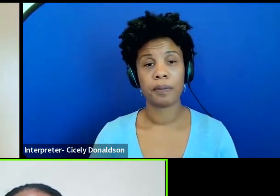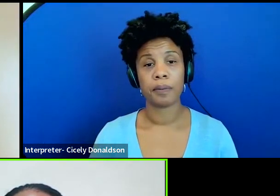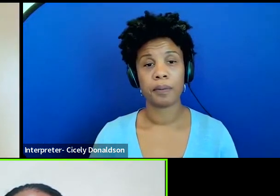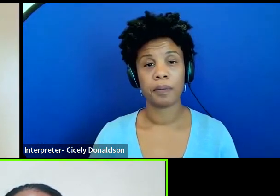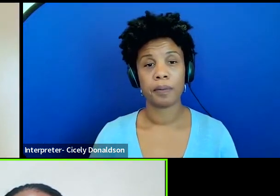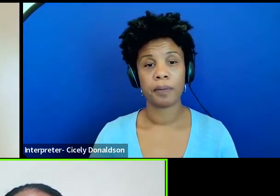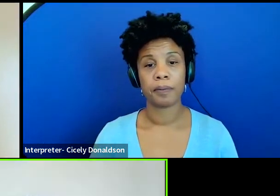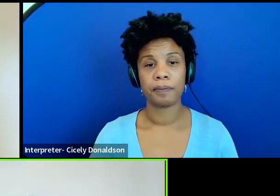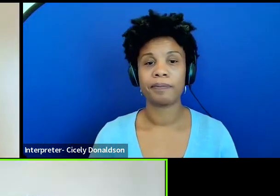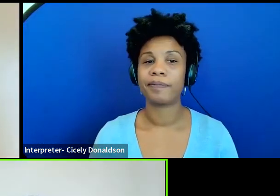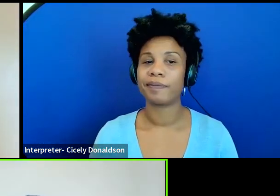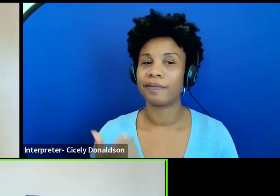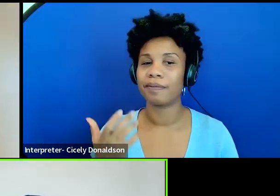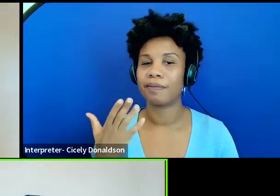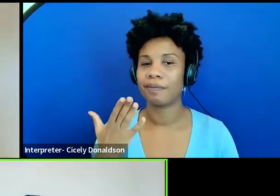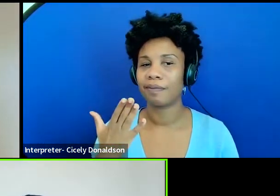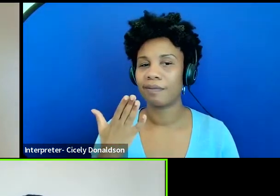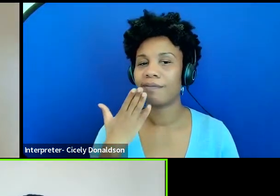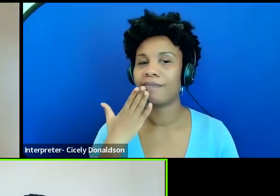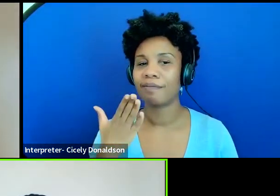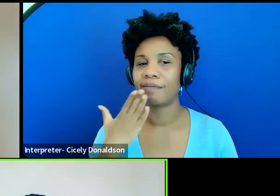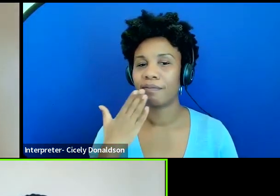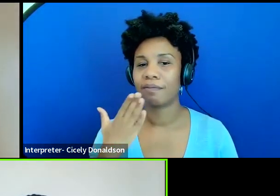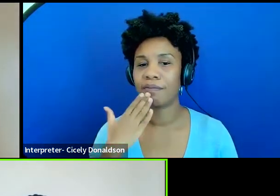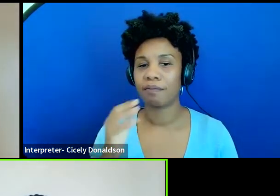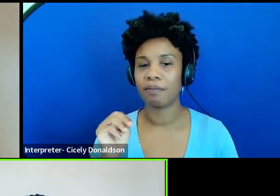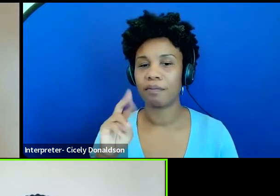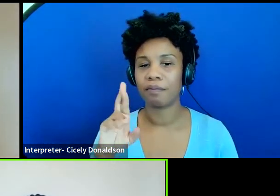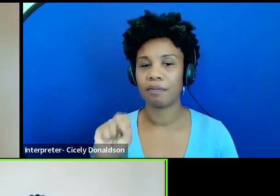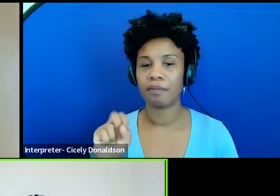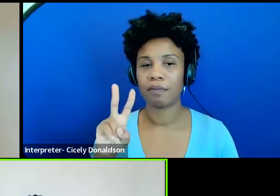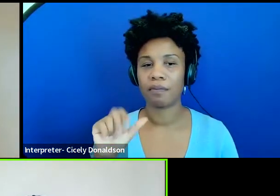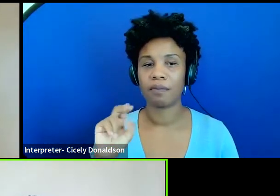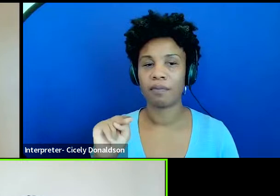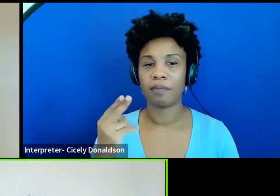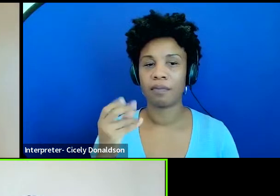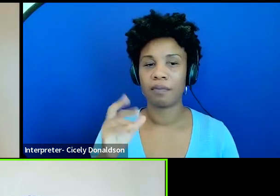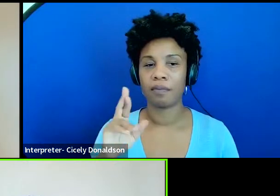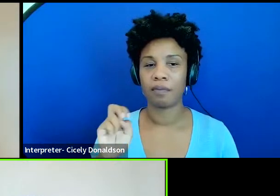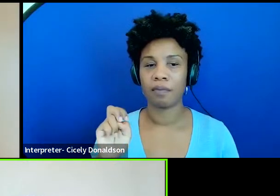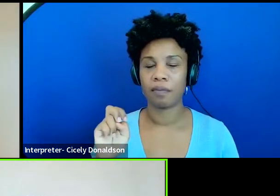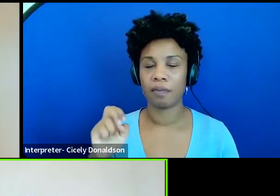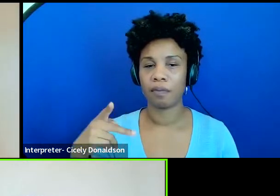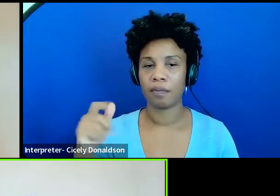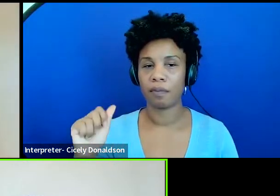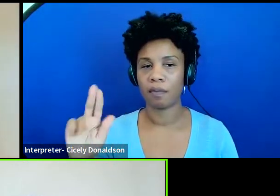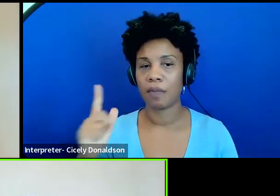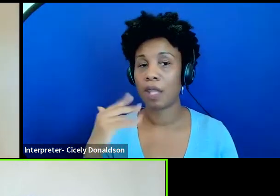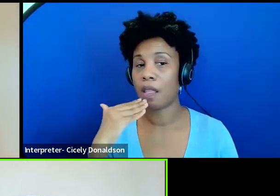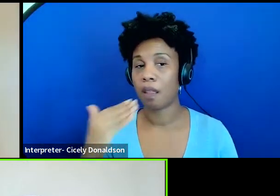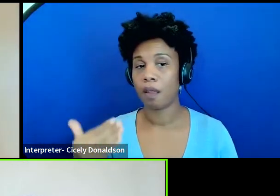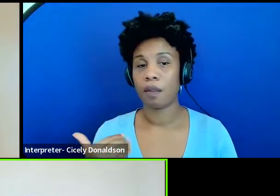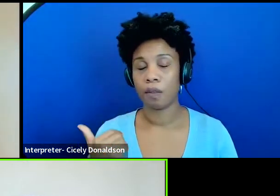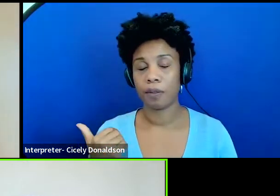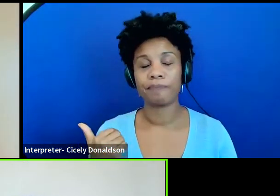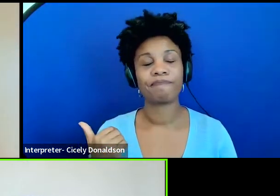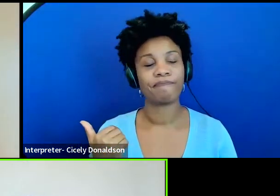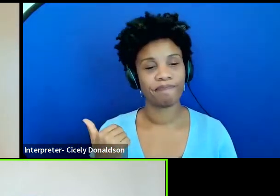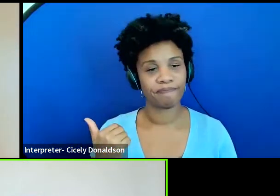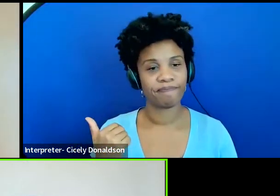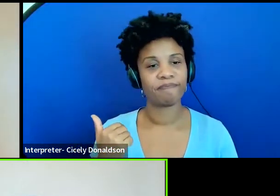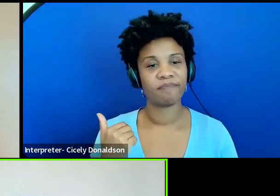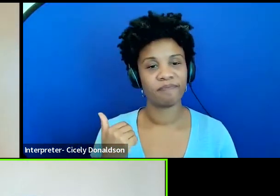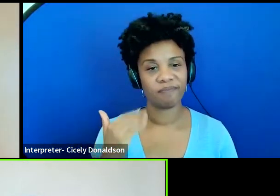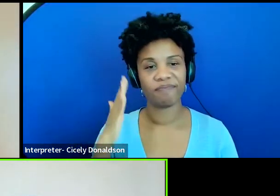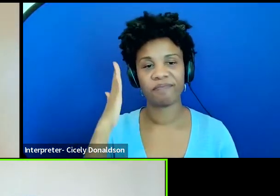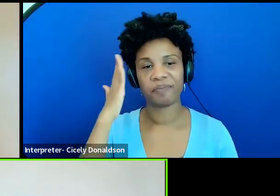All right, so thank you very much for that comment, Mrs. Van Horn Paul. Just to say that I'm aware of that concern